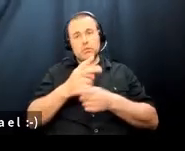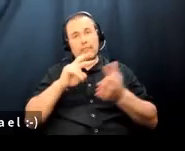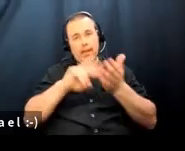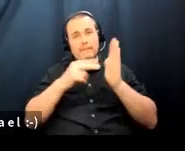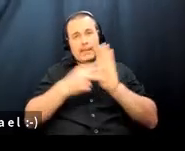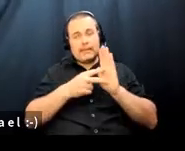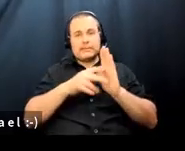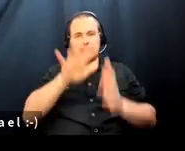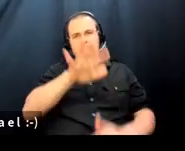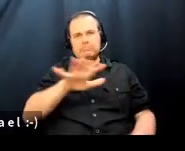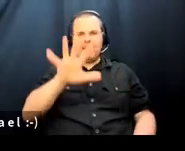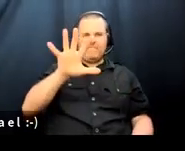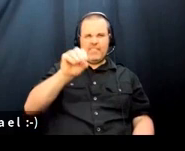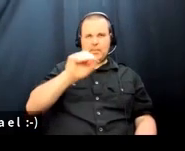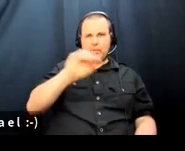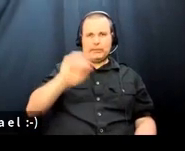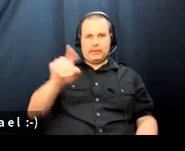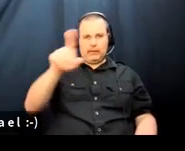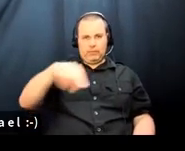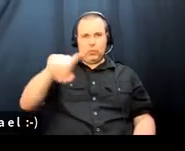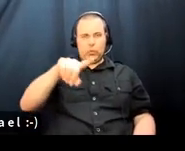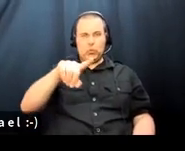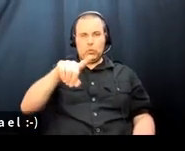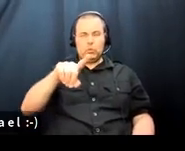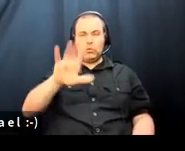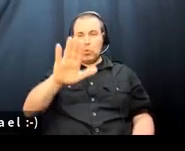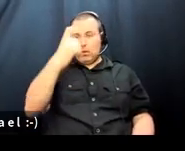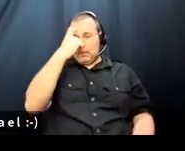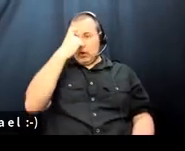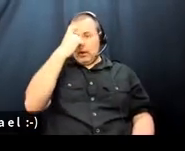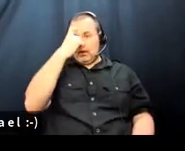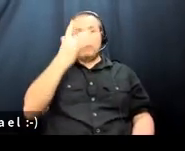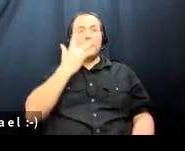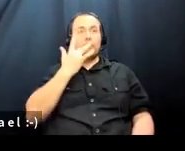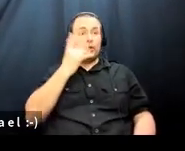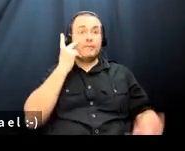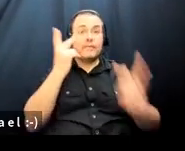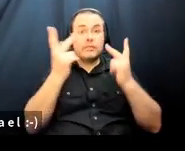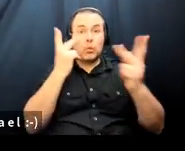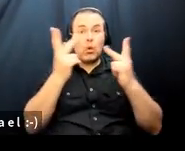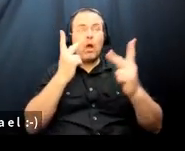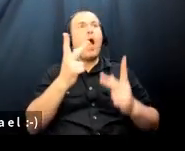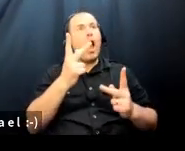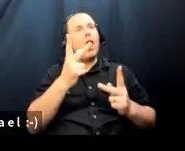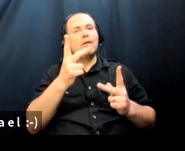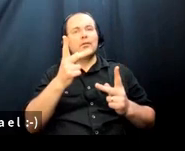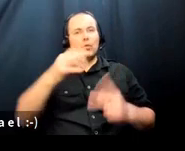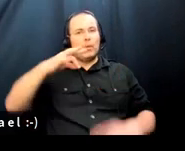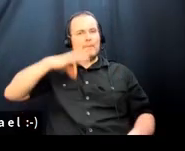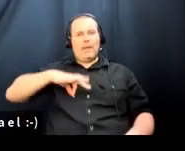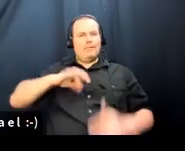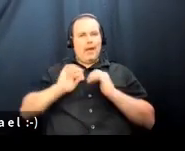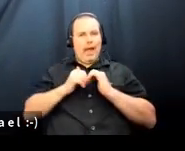50% of you whose brains were born with a preference for visual learning, you're benefiting most from having